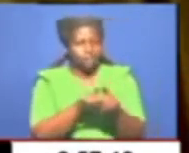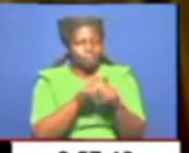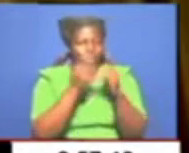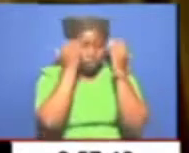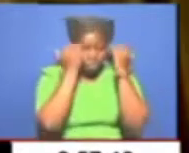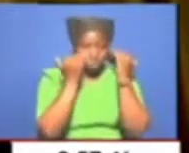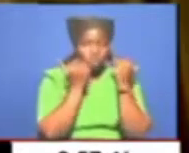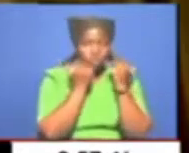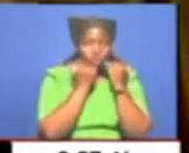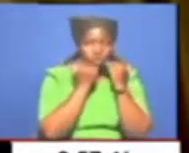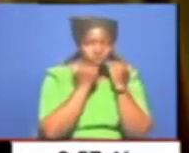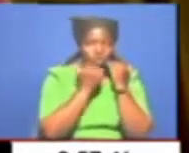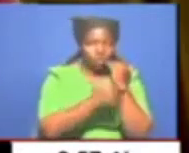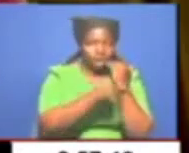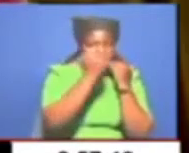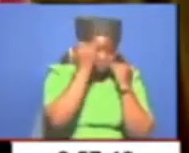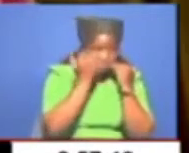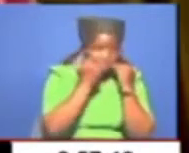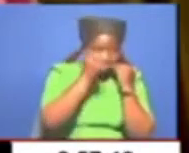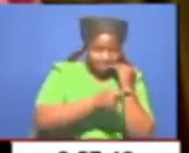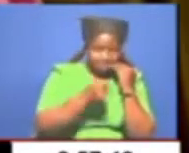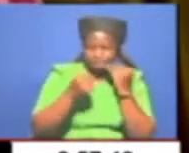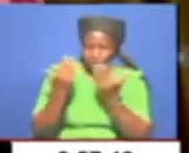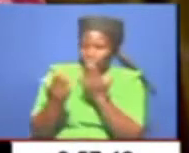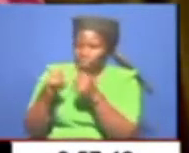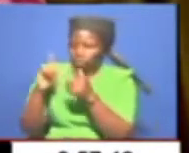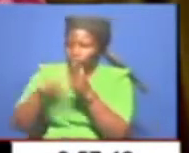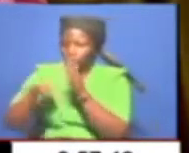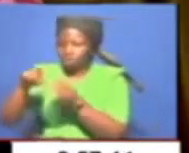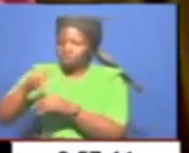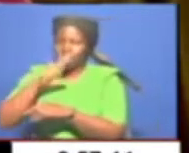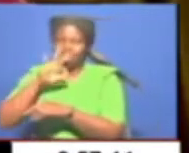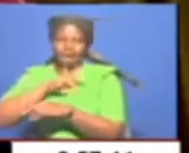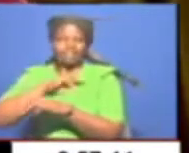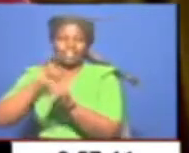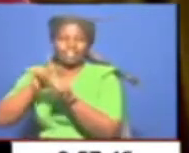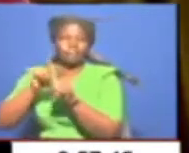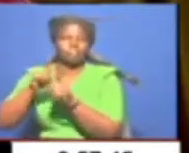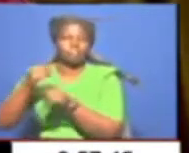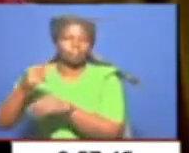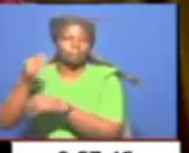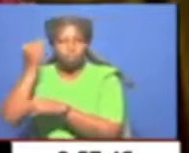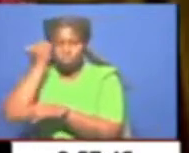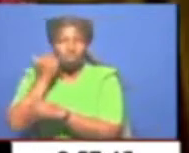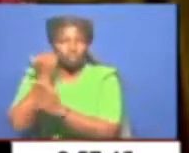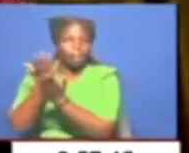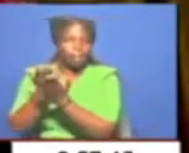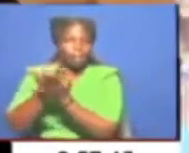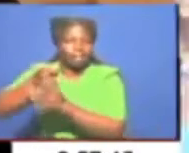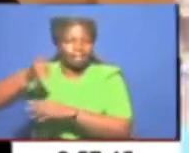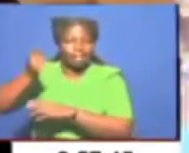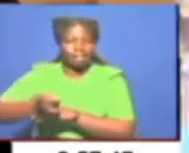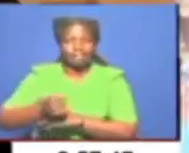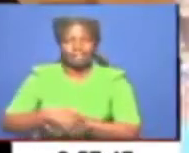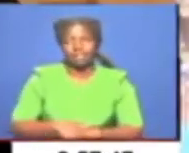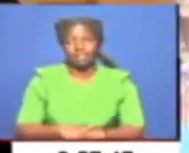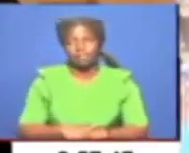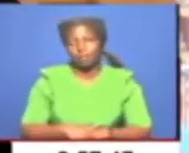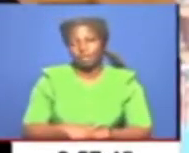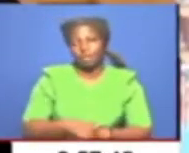judges. And of course, they would have a case, because that particular order allows them to do that. The president